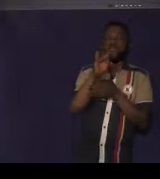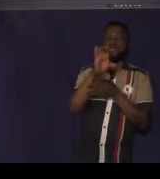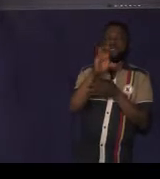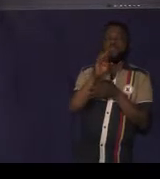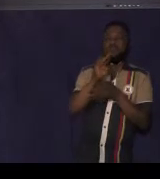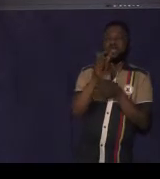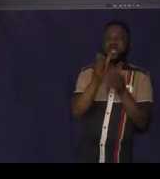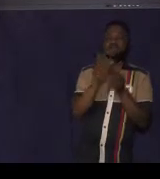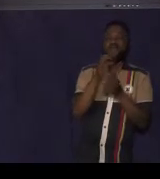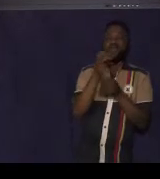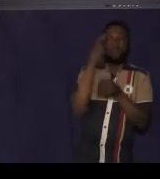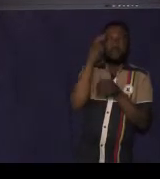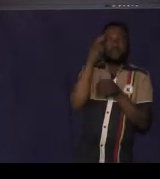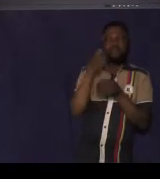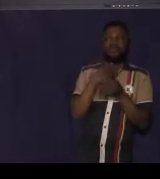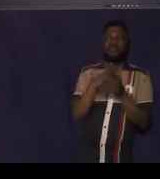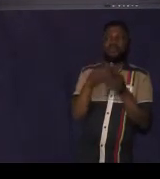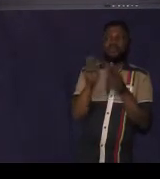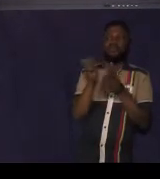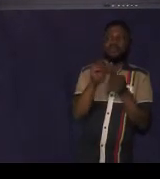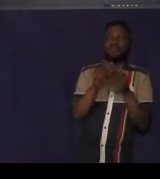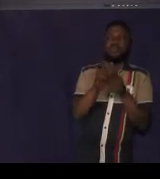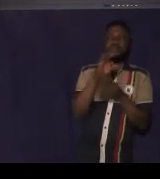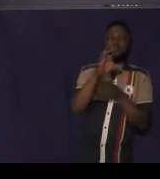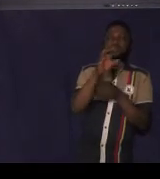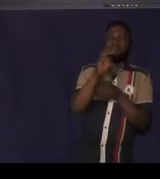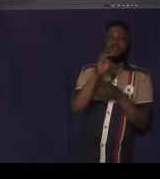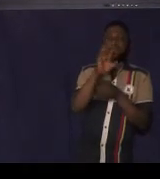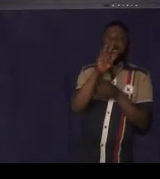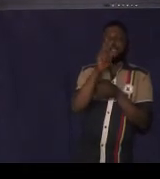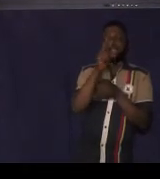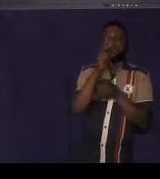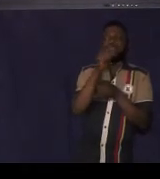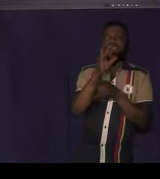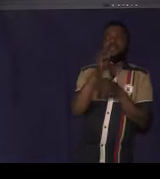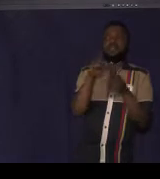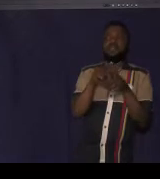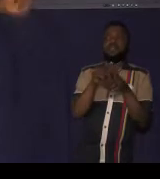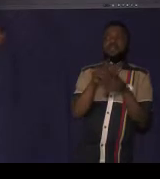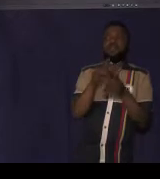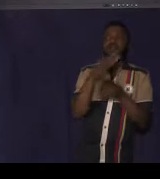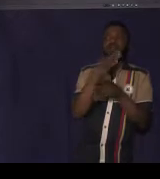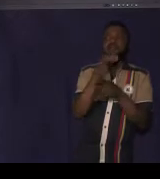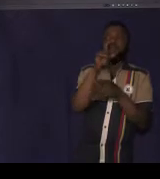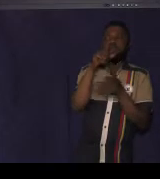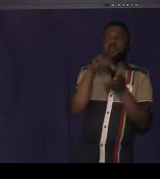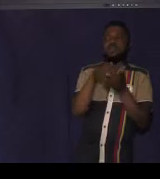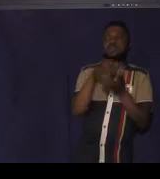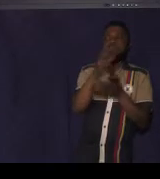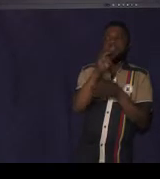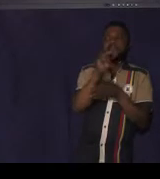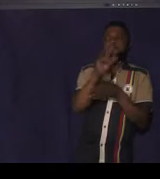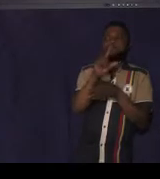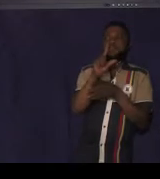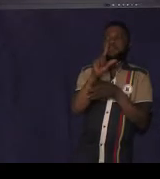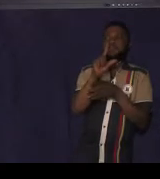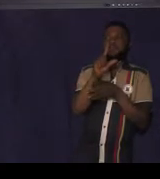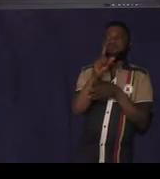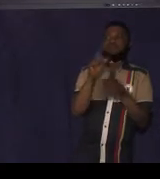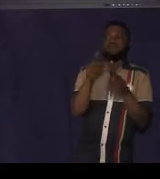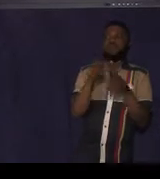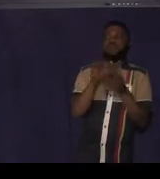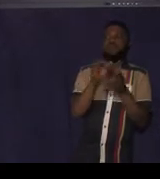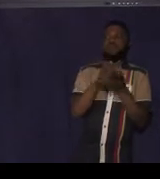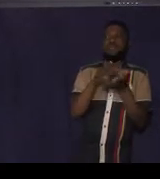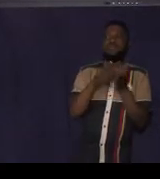centimeters, which of course we normally write like this, centimeter cubes. 1000 centimeter cube is the same thing as 1000 milliliter.